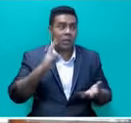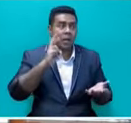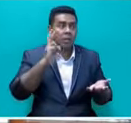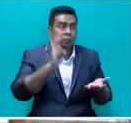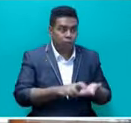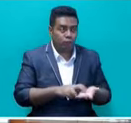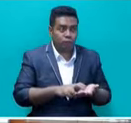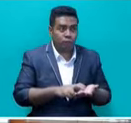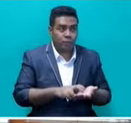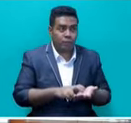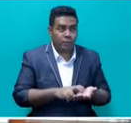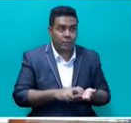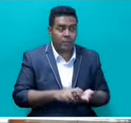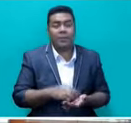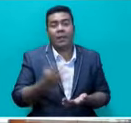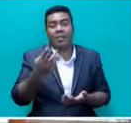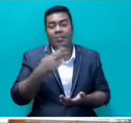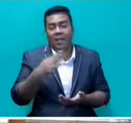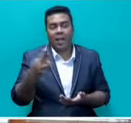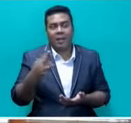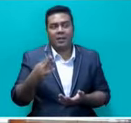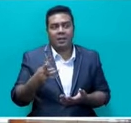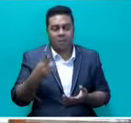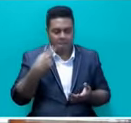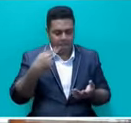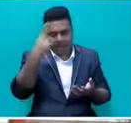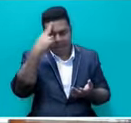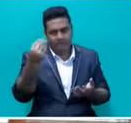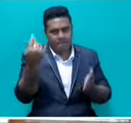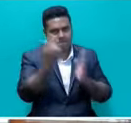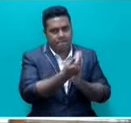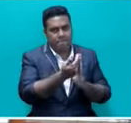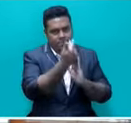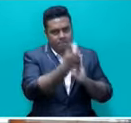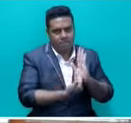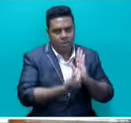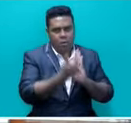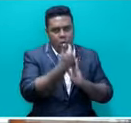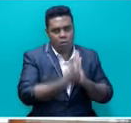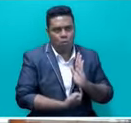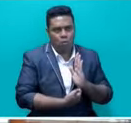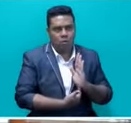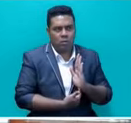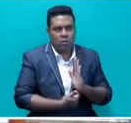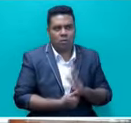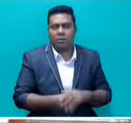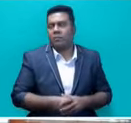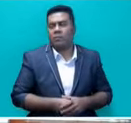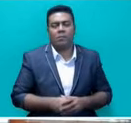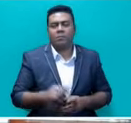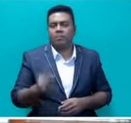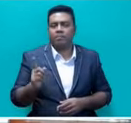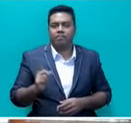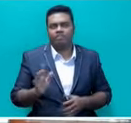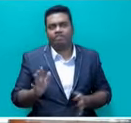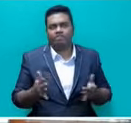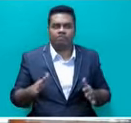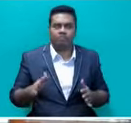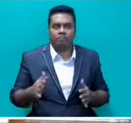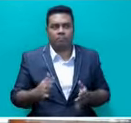Only after the 3rd time I've done it to somebody, then my name goes on the register. I think, well, what